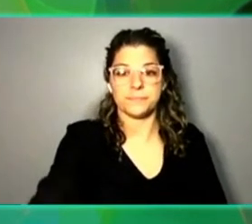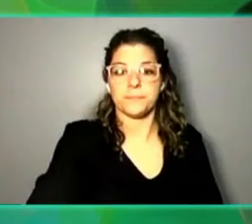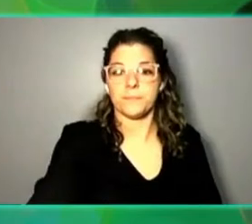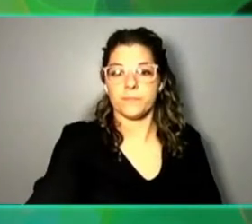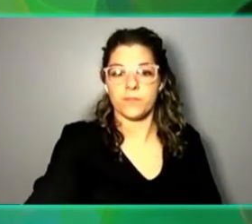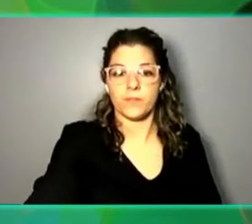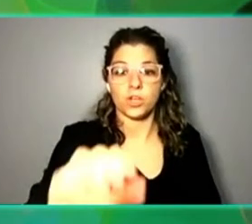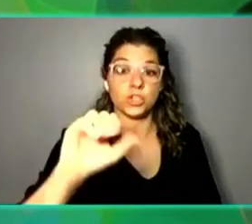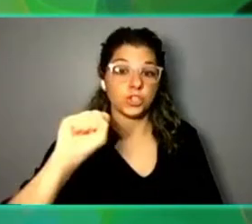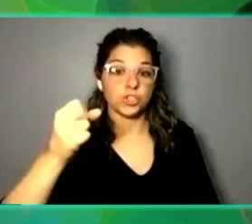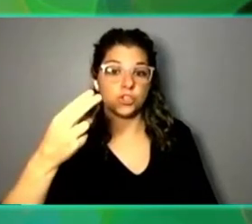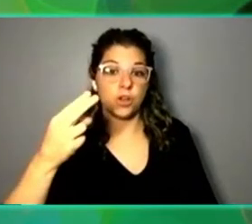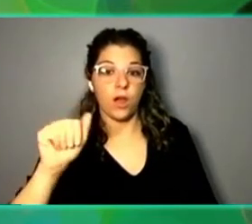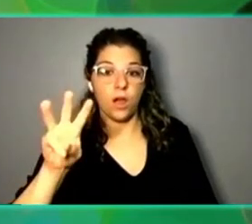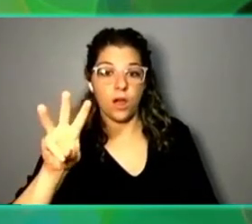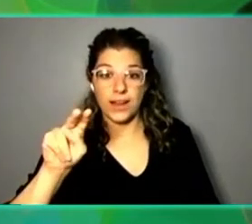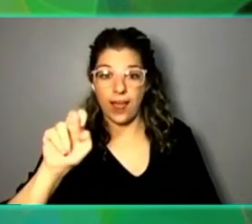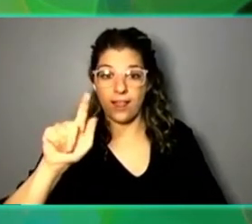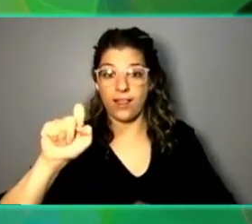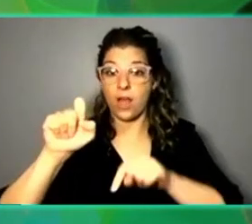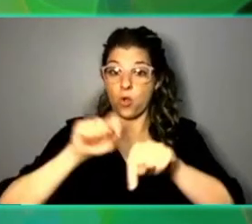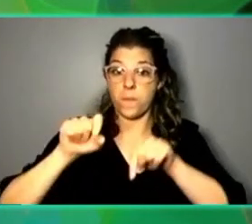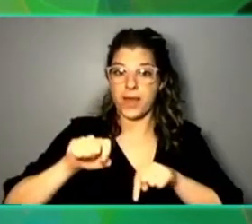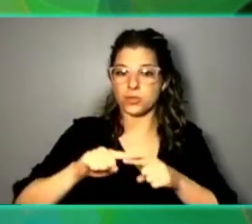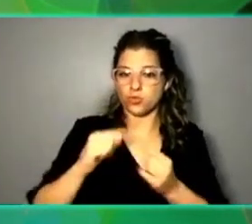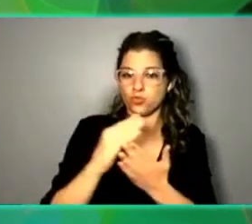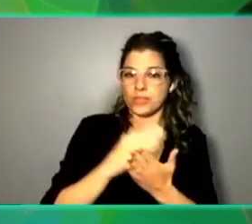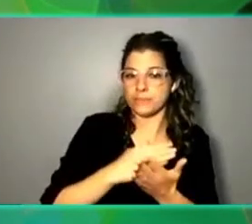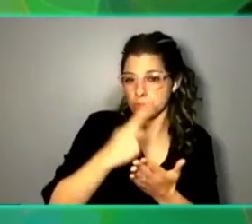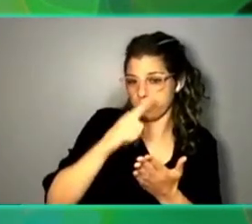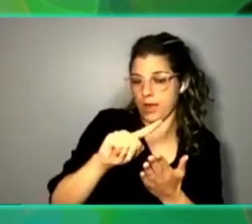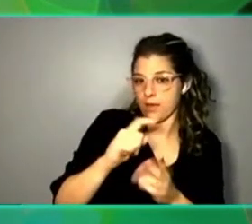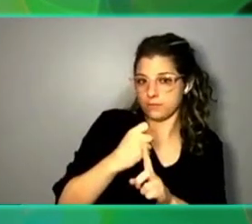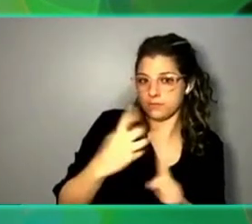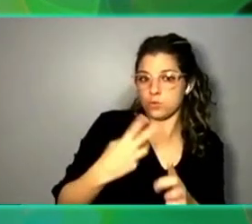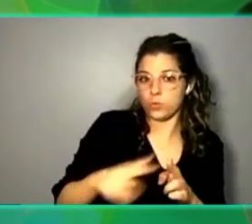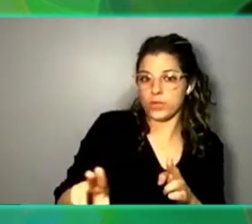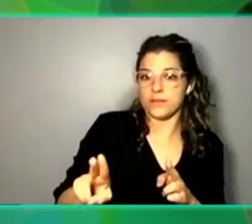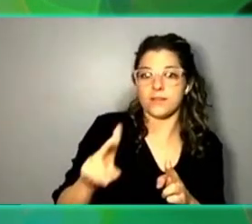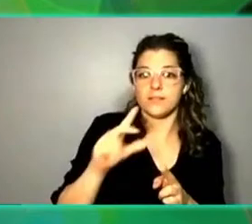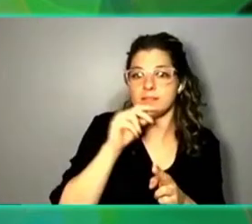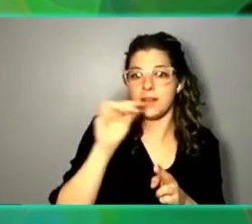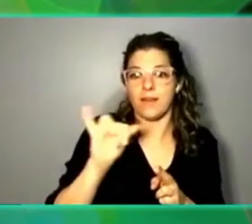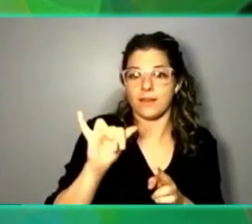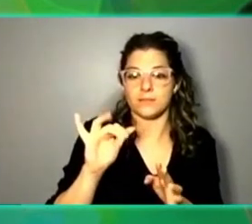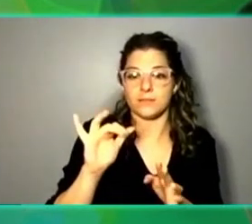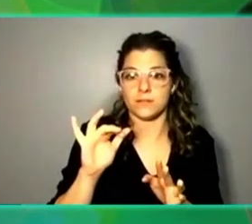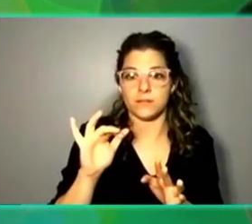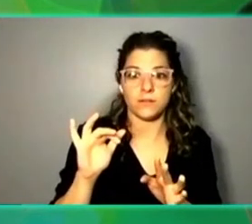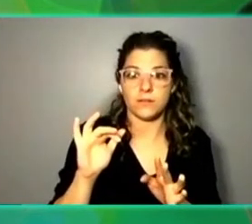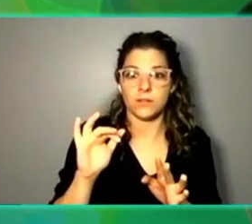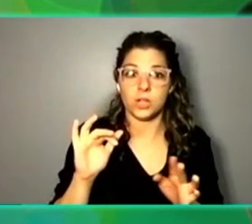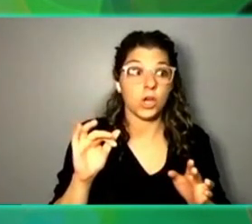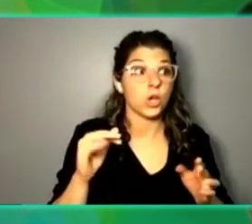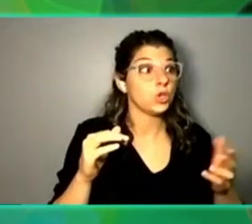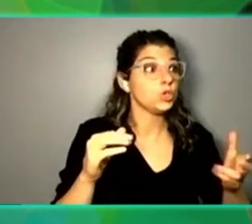I did want to go back to the recipe really quick for, okay, no problem. Yeah, and I mean, it's not like a two cups of flour, two cups of